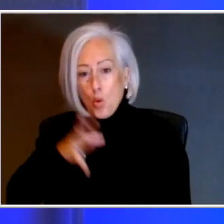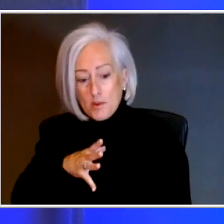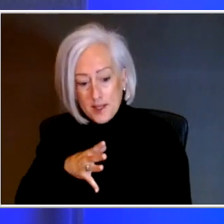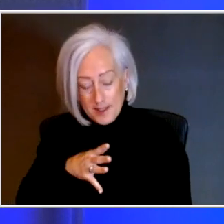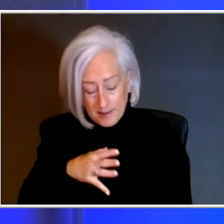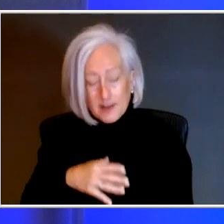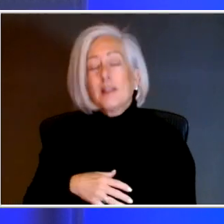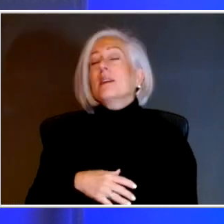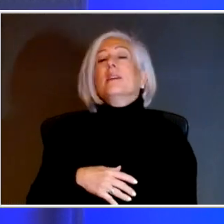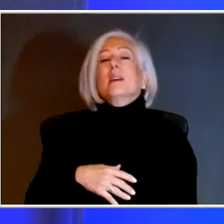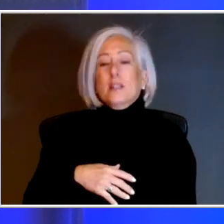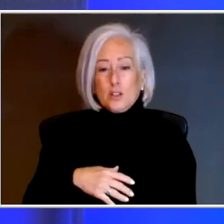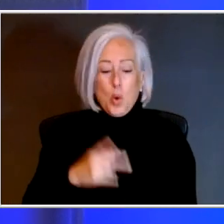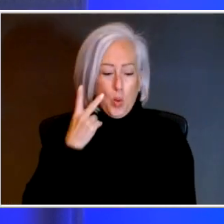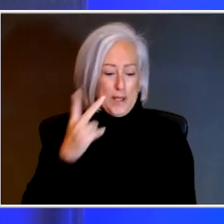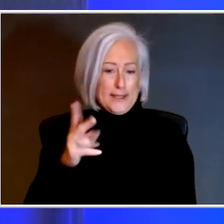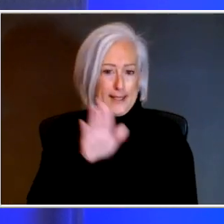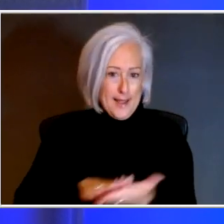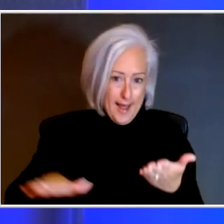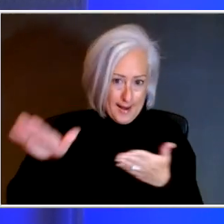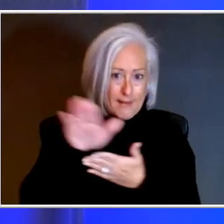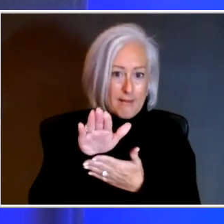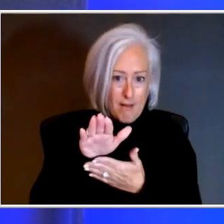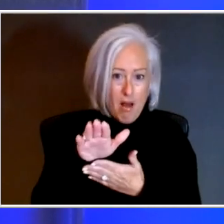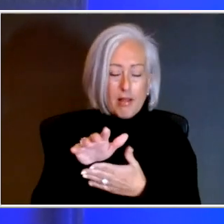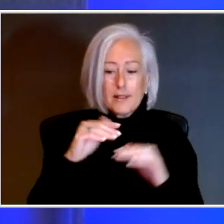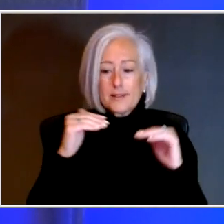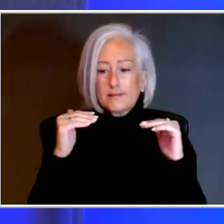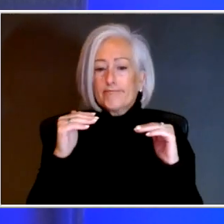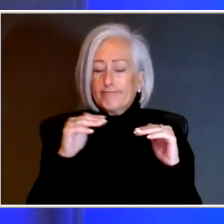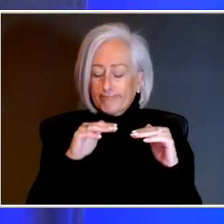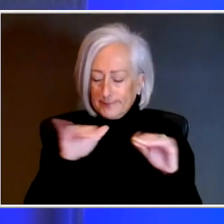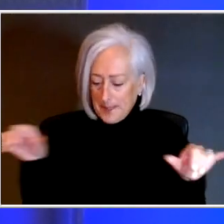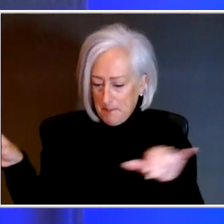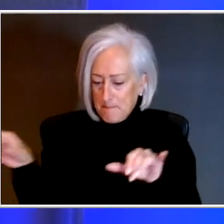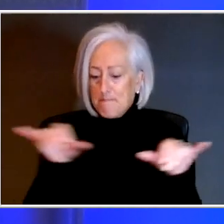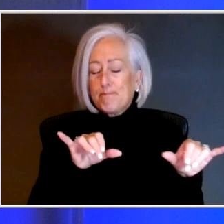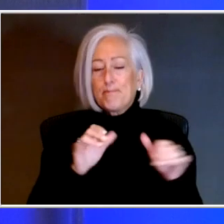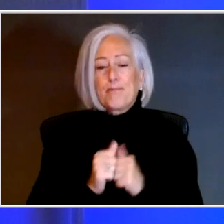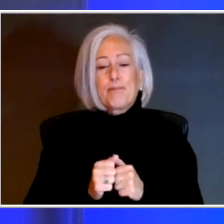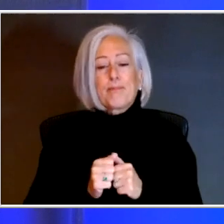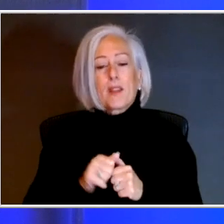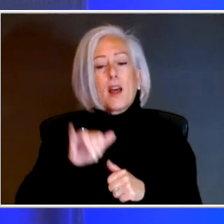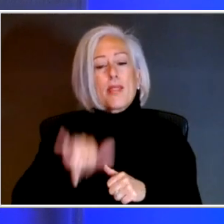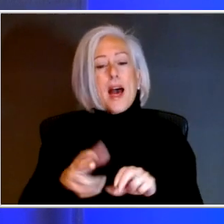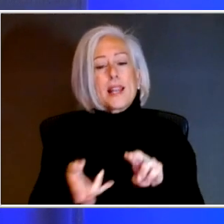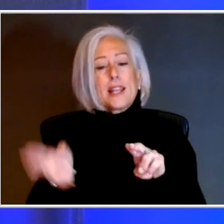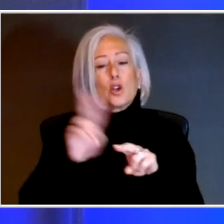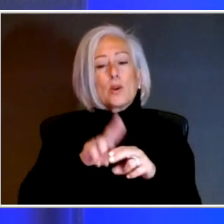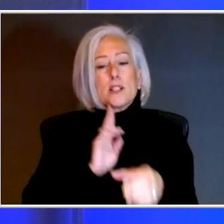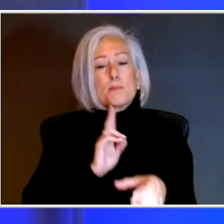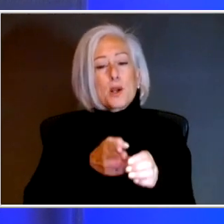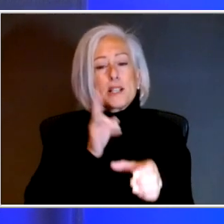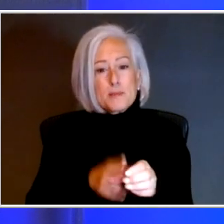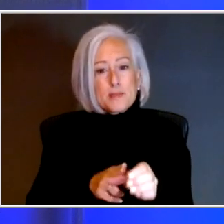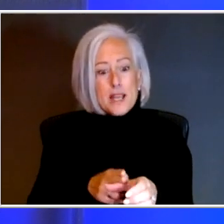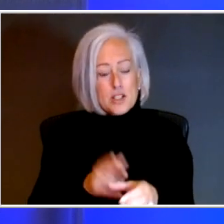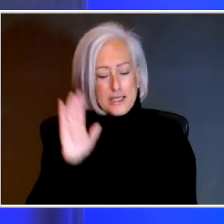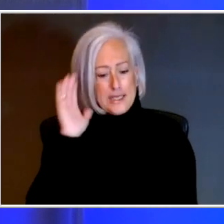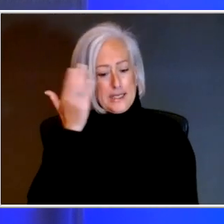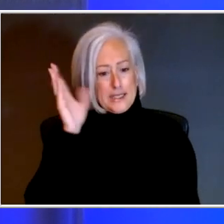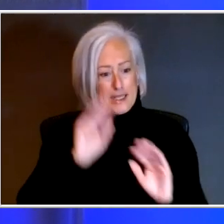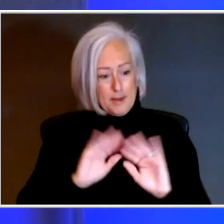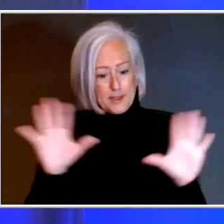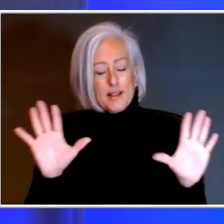But, even though we're having these increased in participation, it's becoming clear that we're